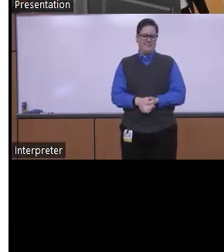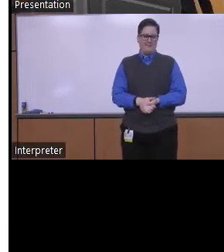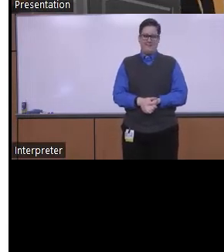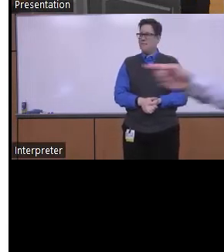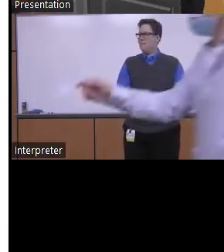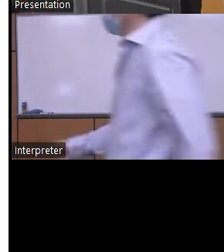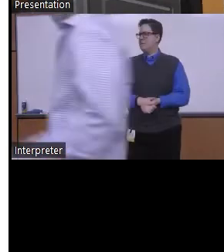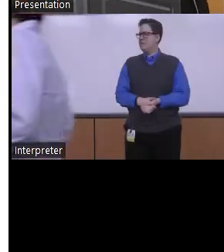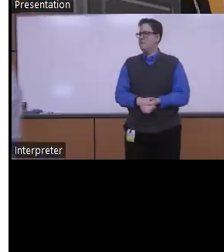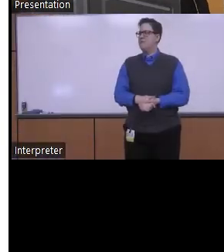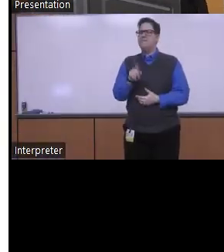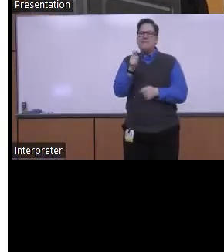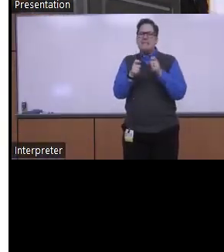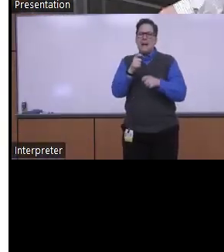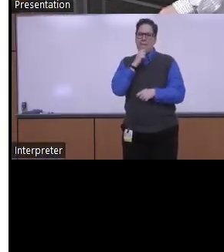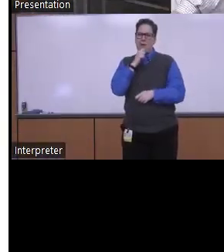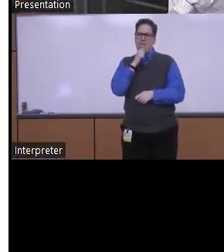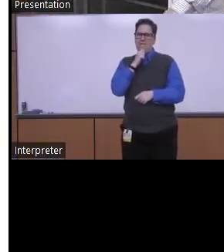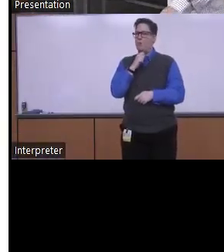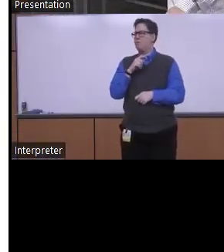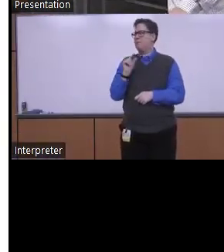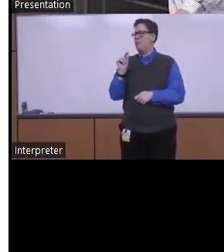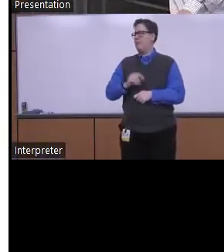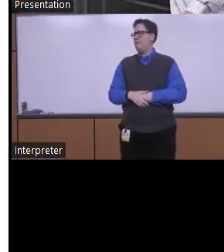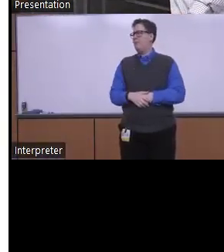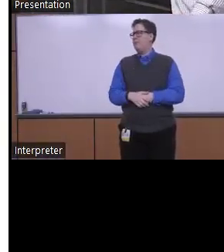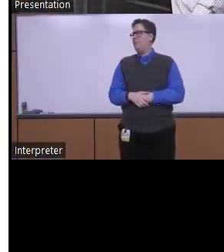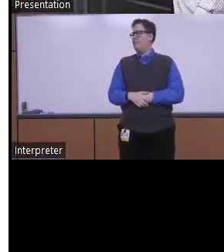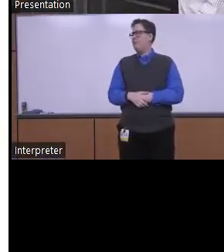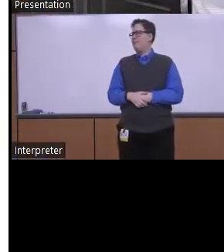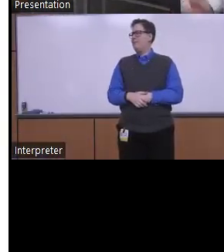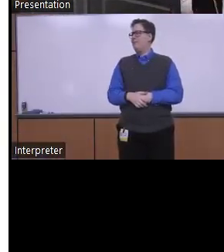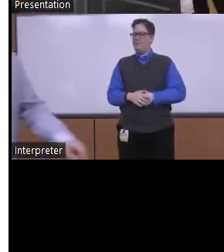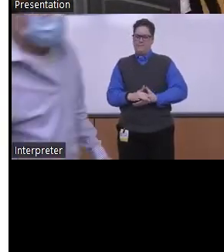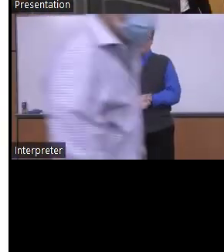Okay. And this is, okay.